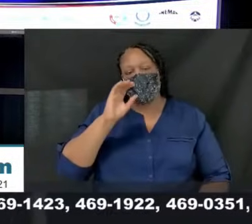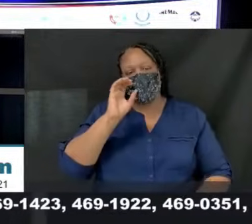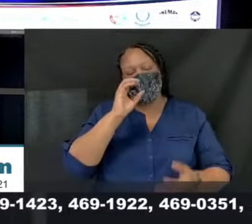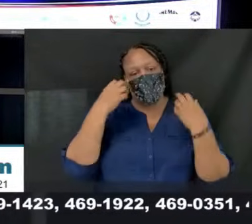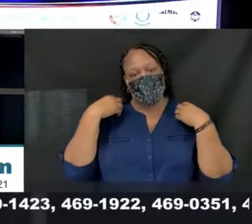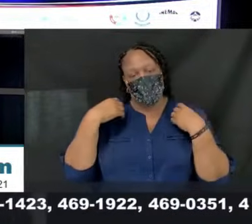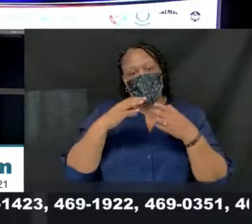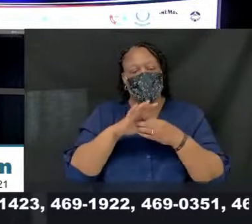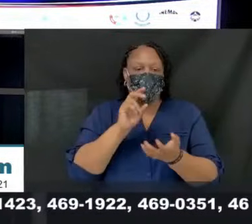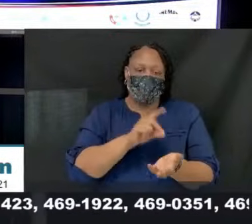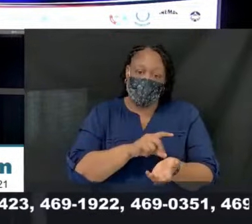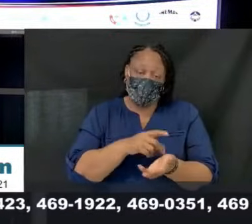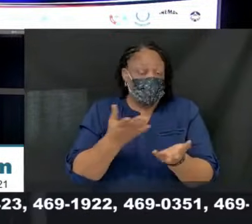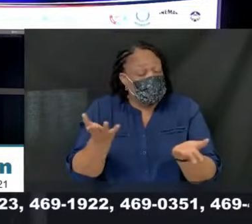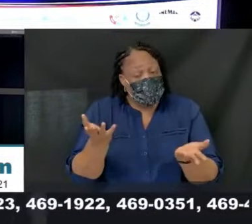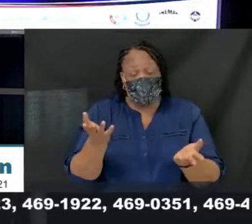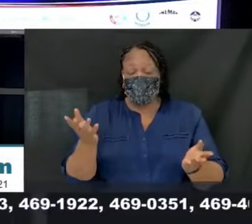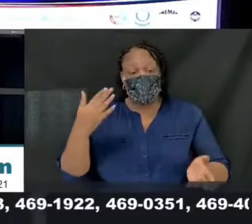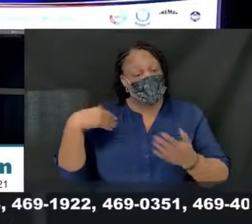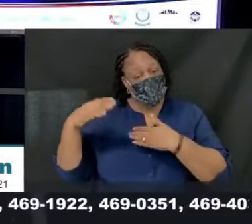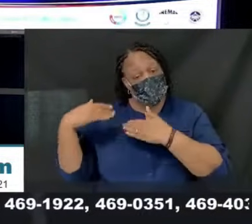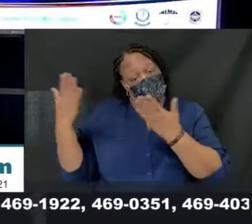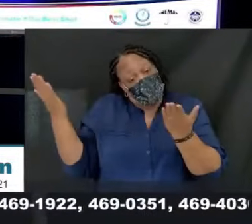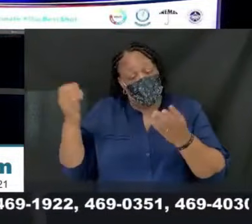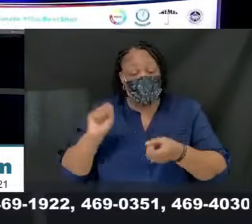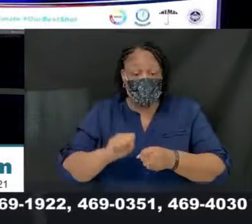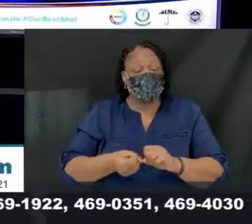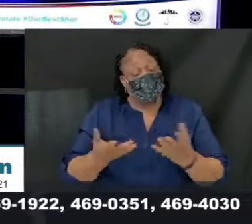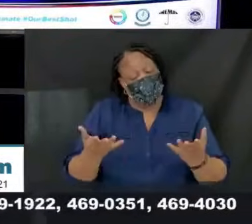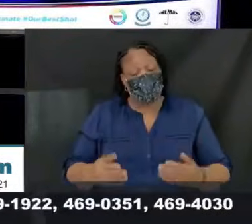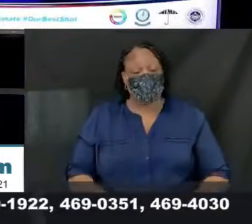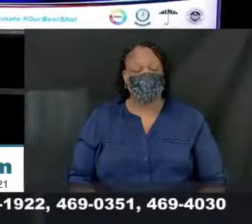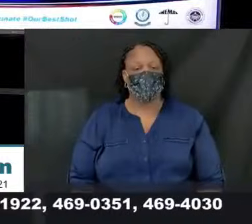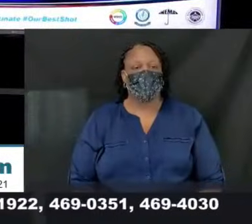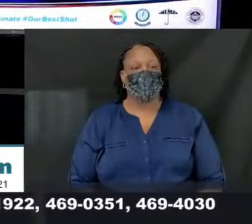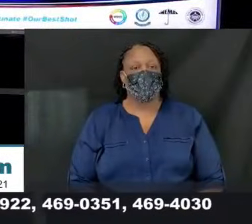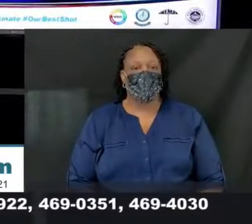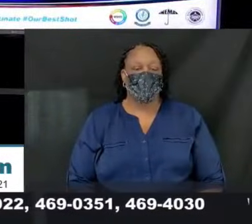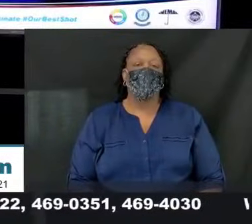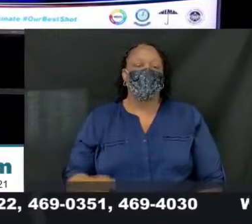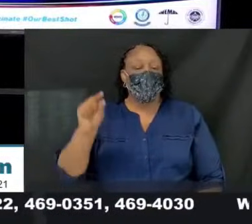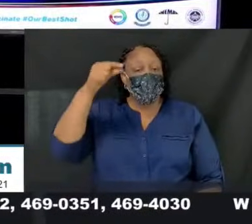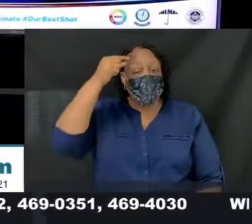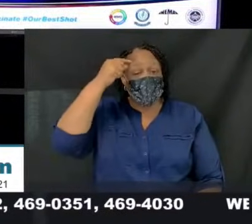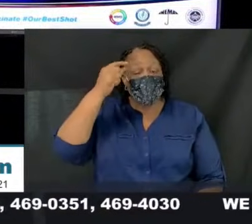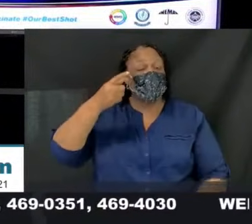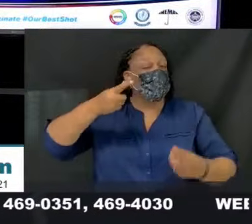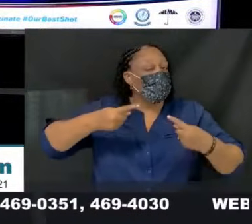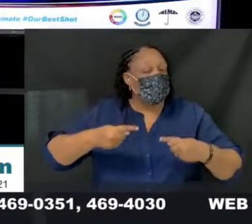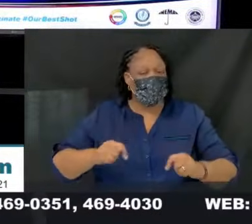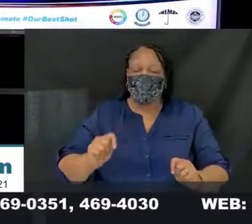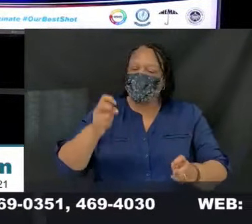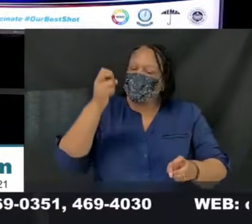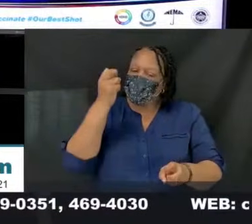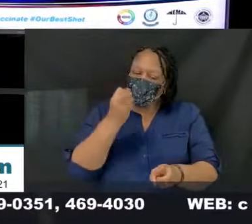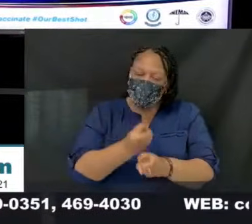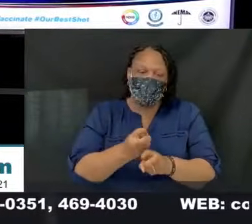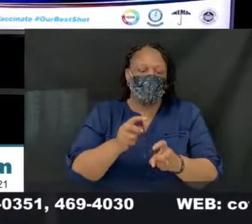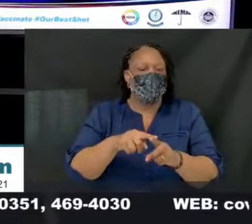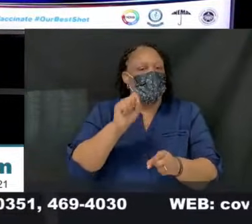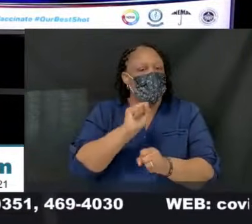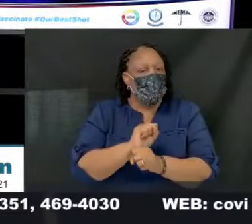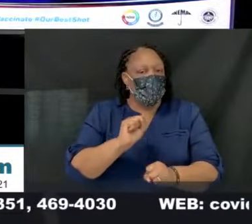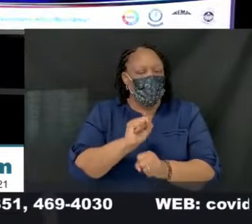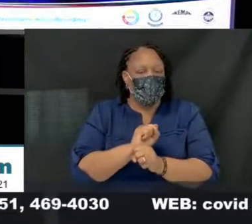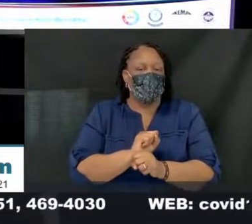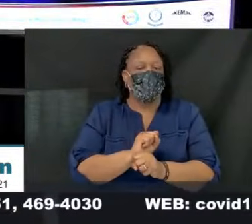The government is doing its utmost best in the management of the pandemic, but we all have a part to play